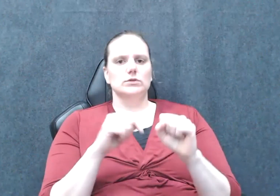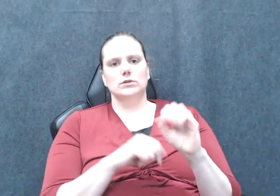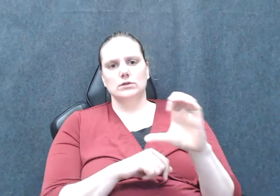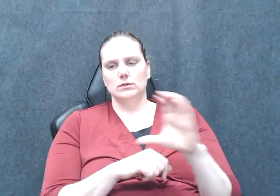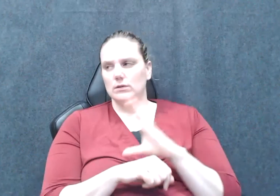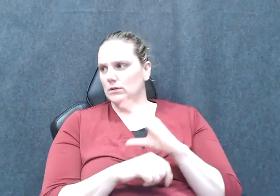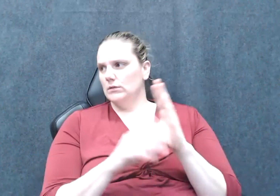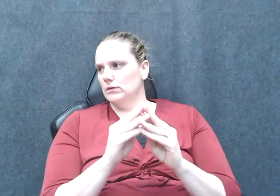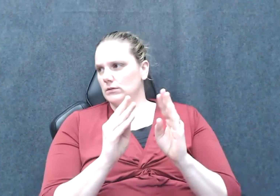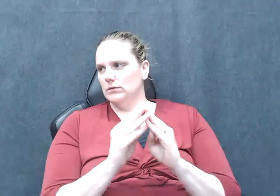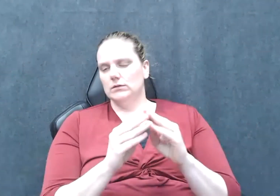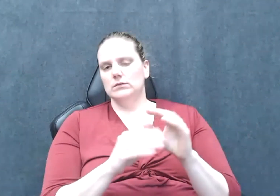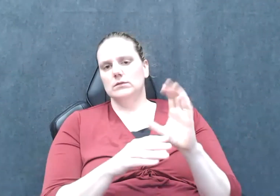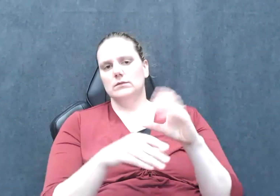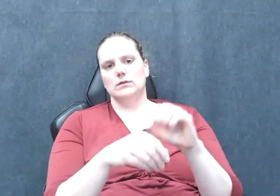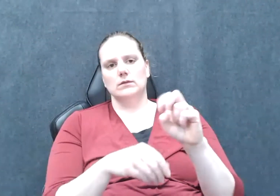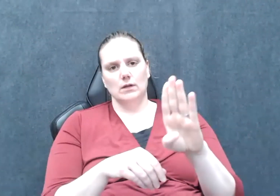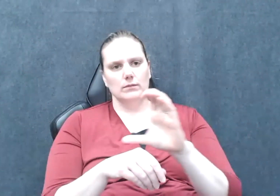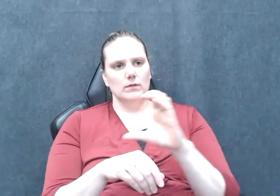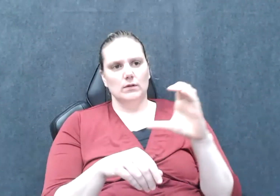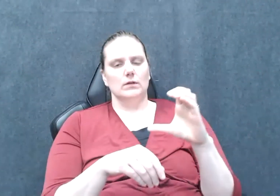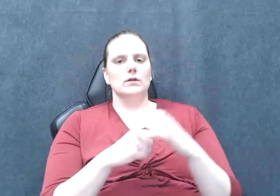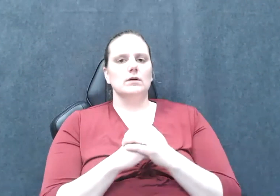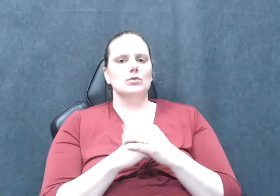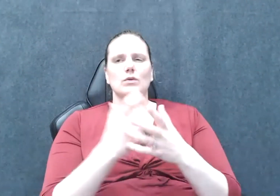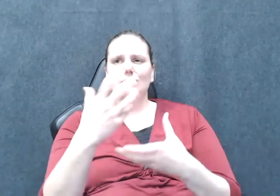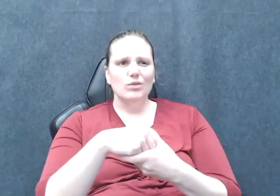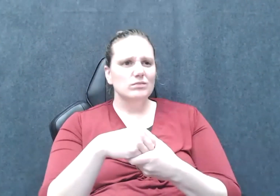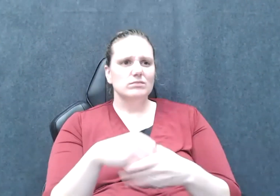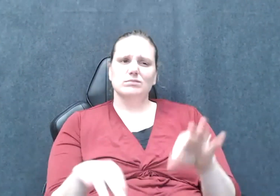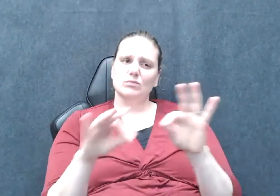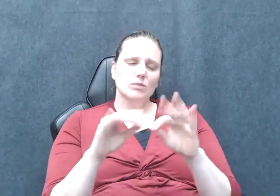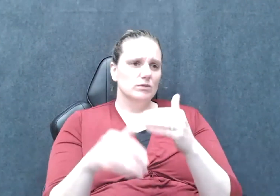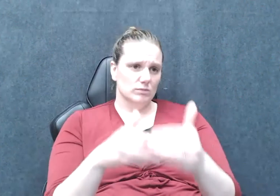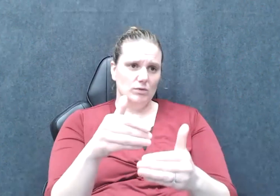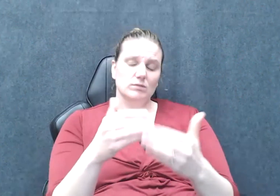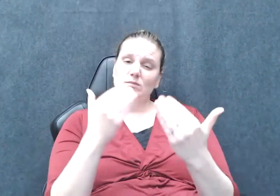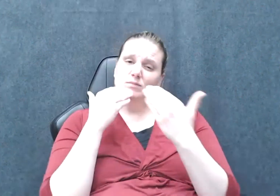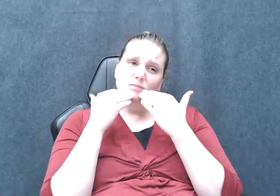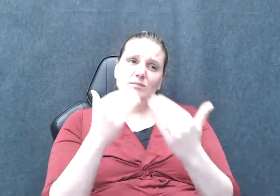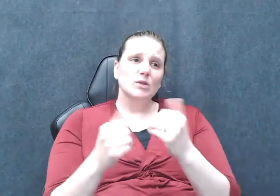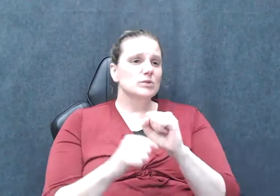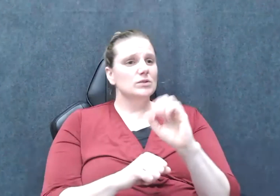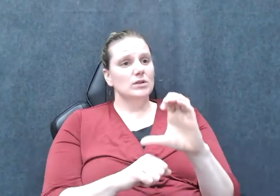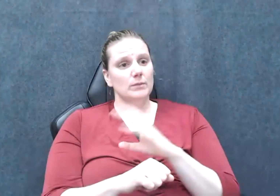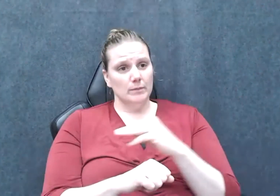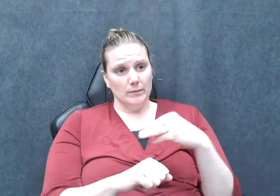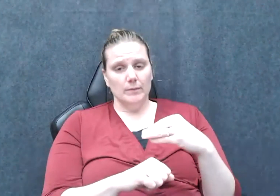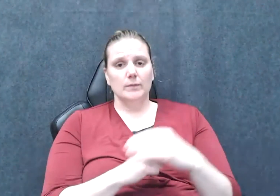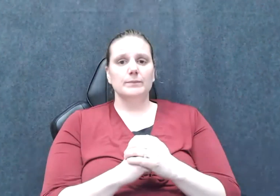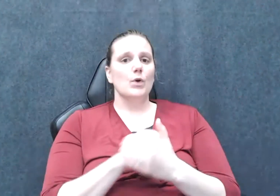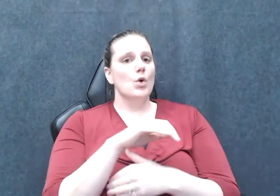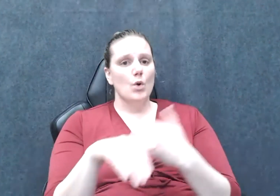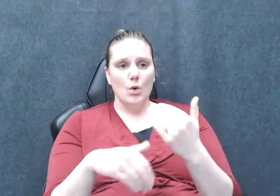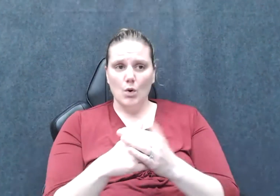on the subcommittee. Your engagement and input is so important to this process. A big thank you to our steering committee member and all